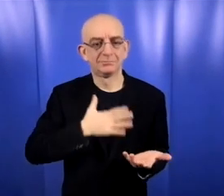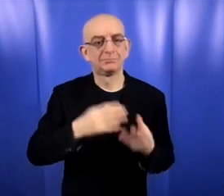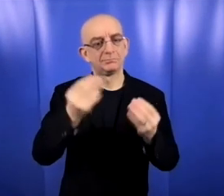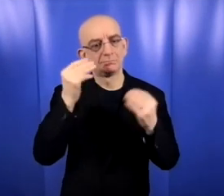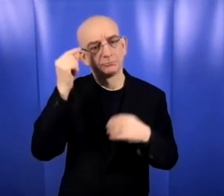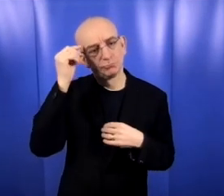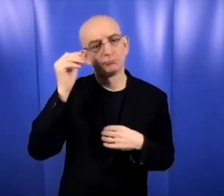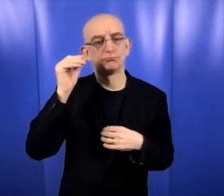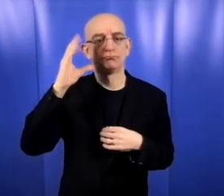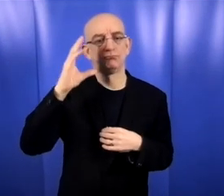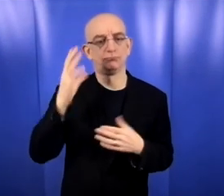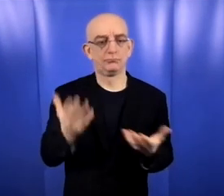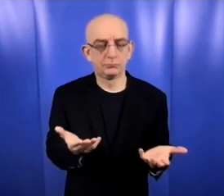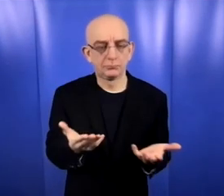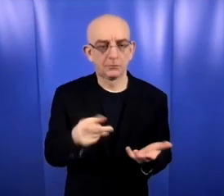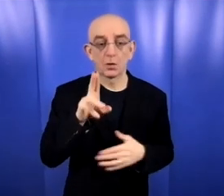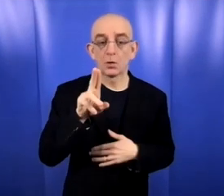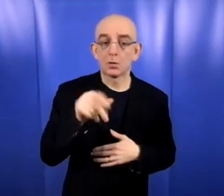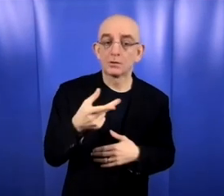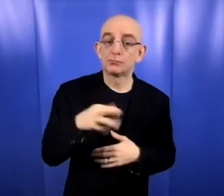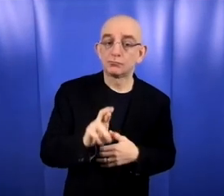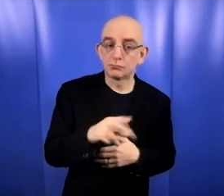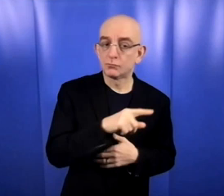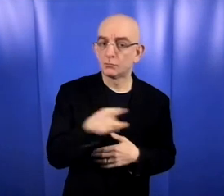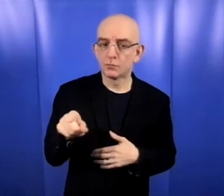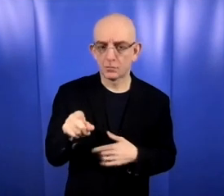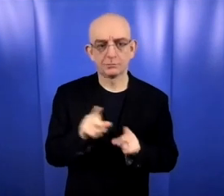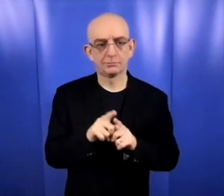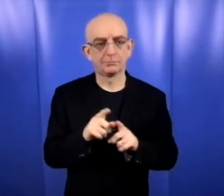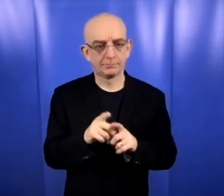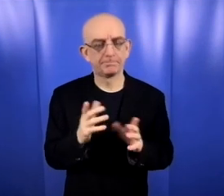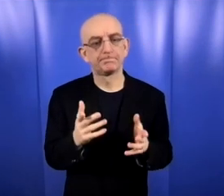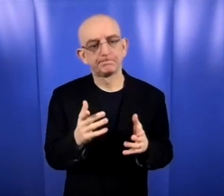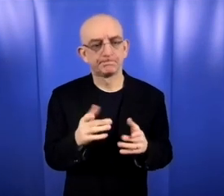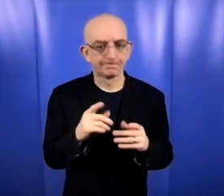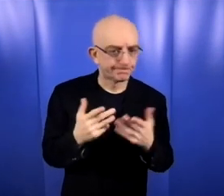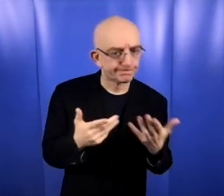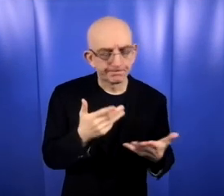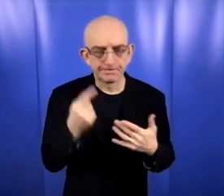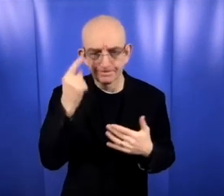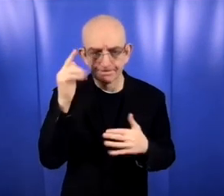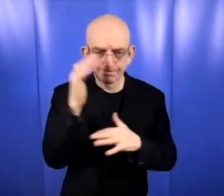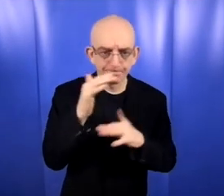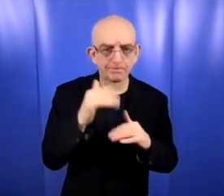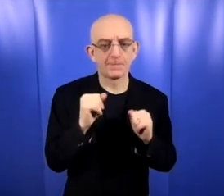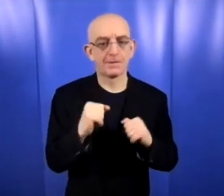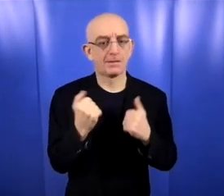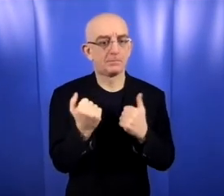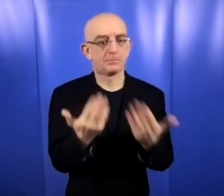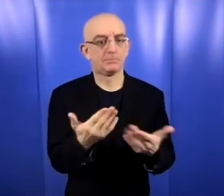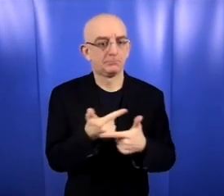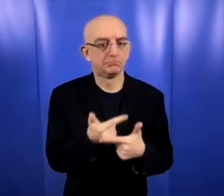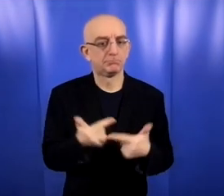with local actors, okay, either NGOs or other